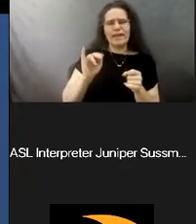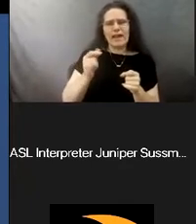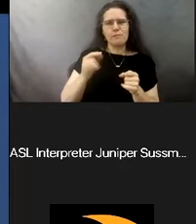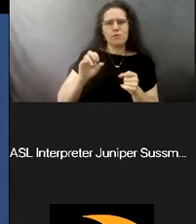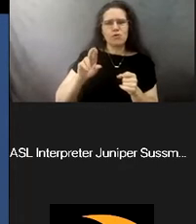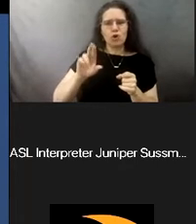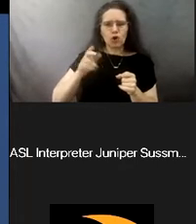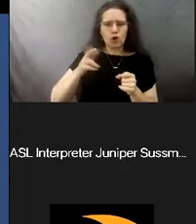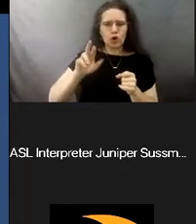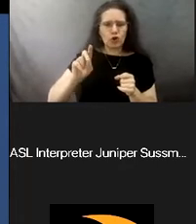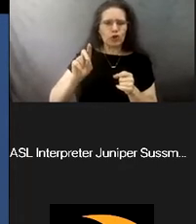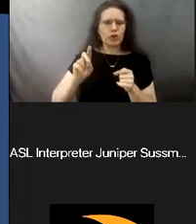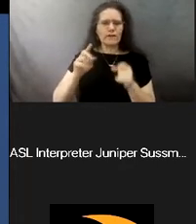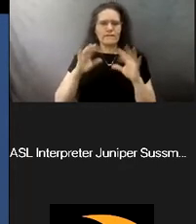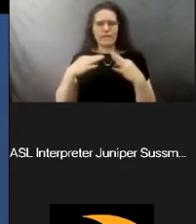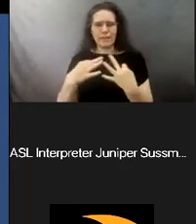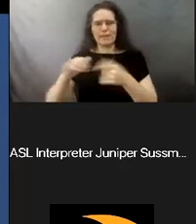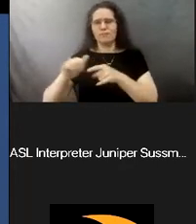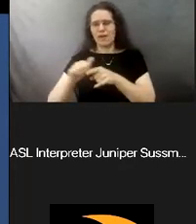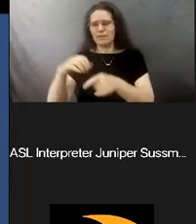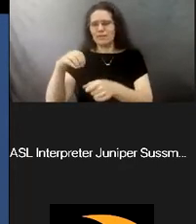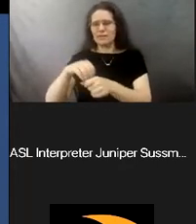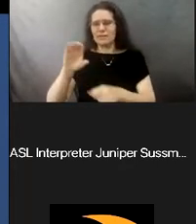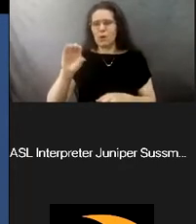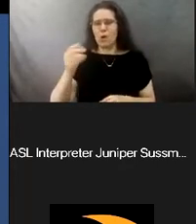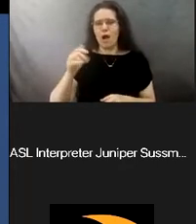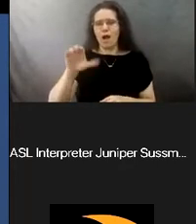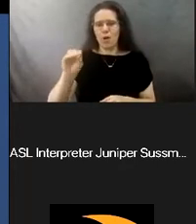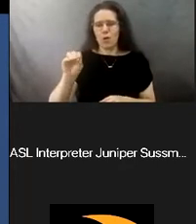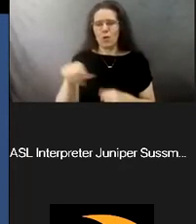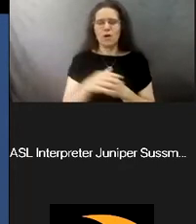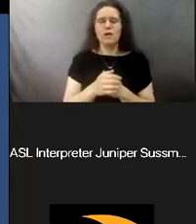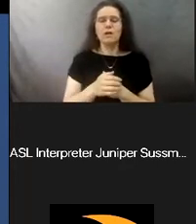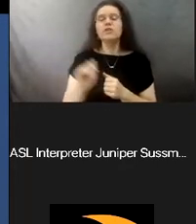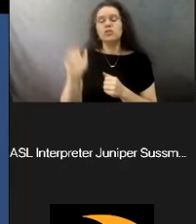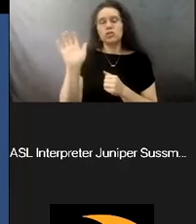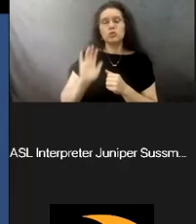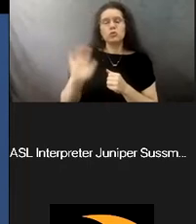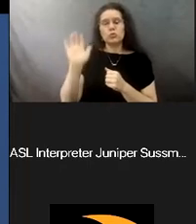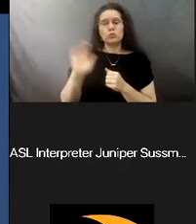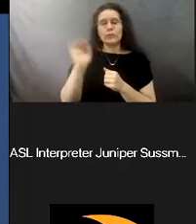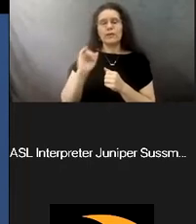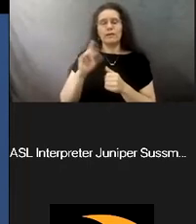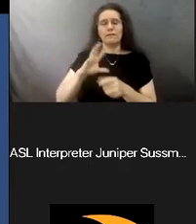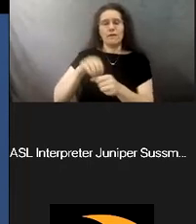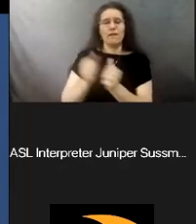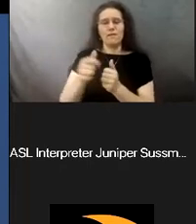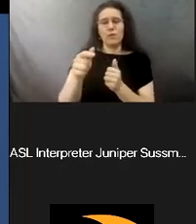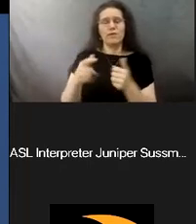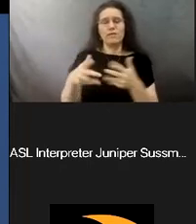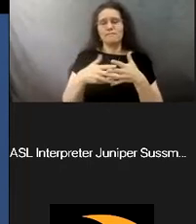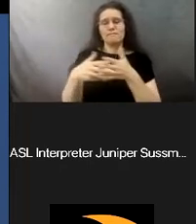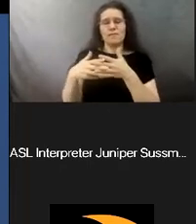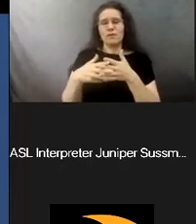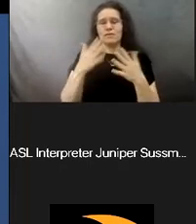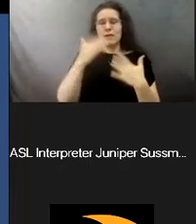her career and as a former chair of the American Diabetes Association's National Advocacy Committee, she has extensive experience